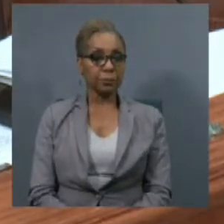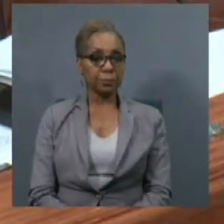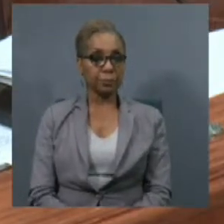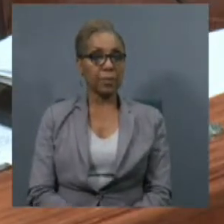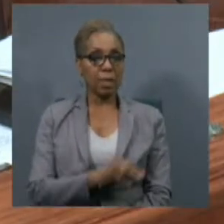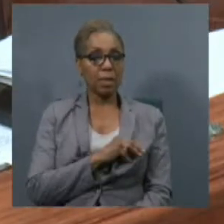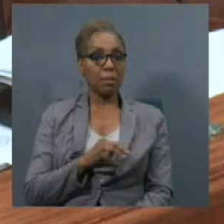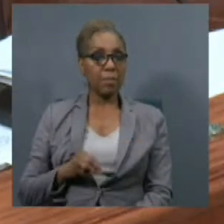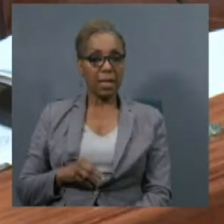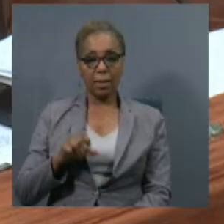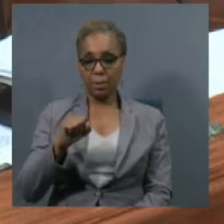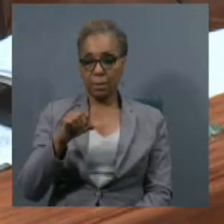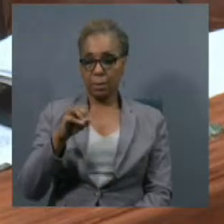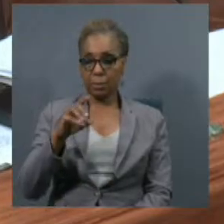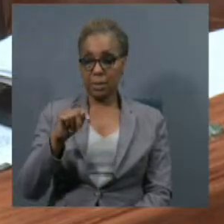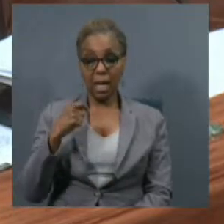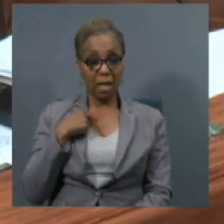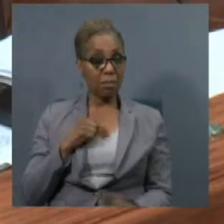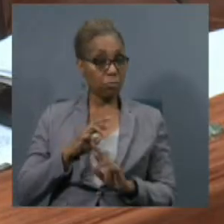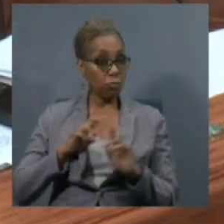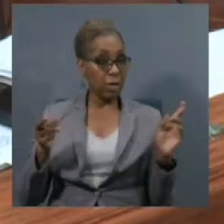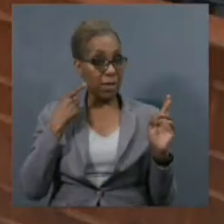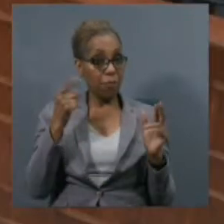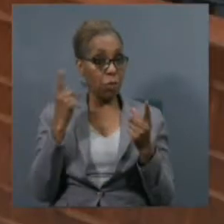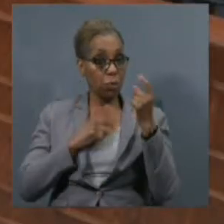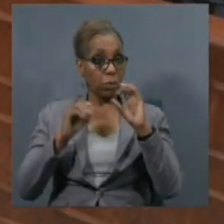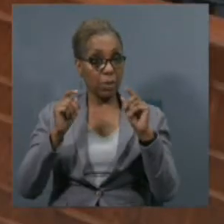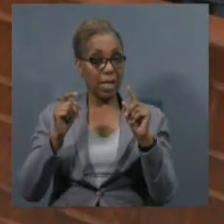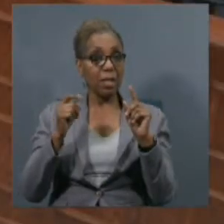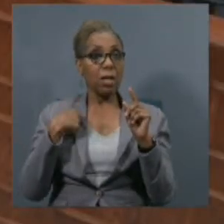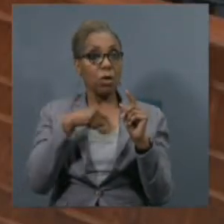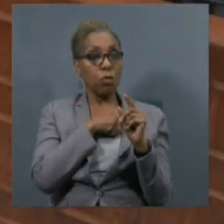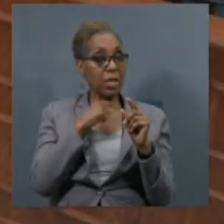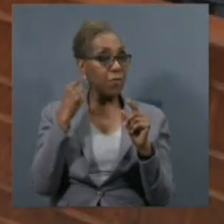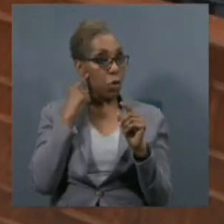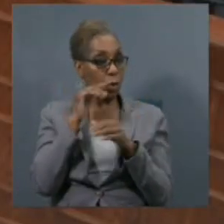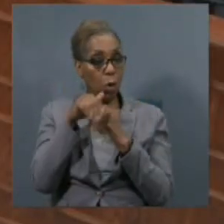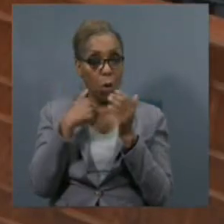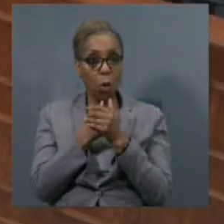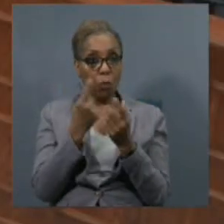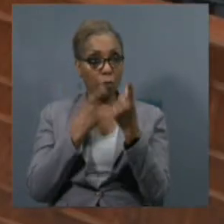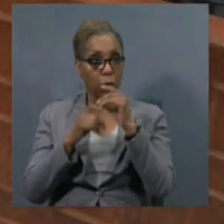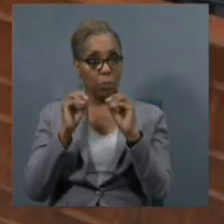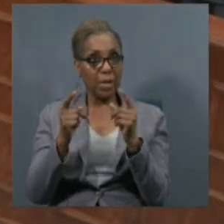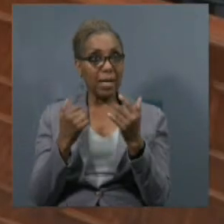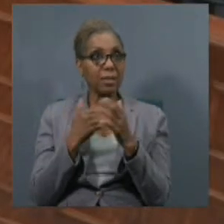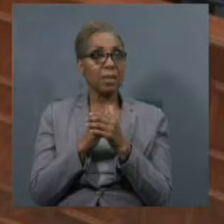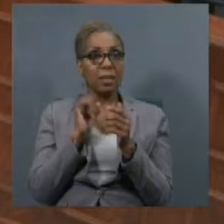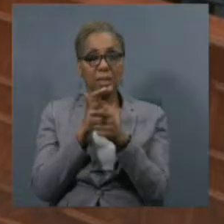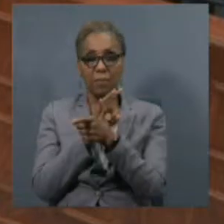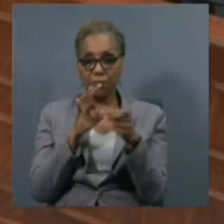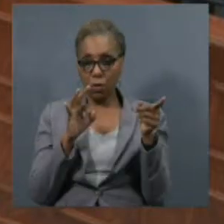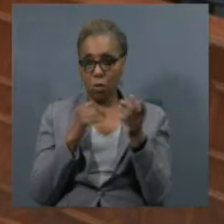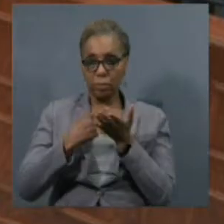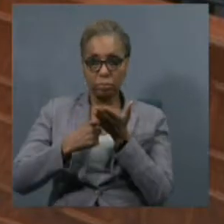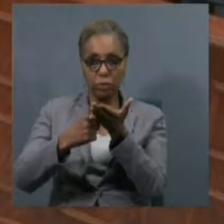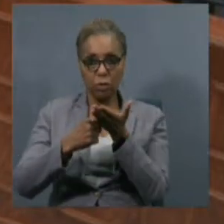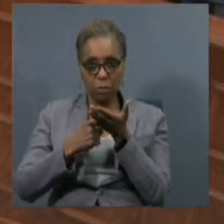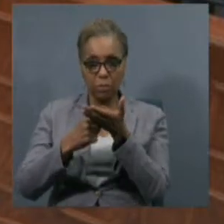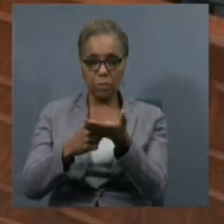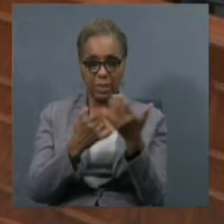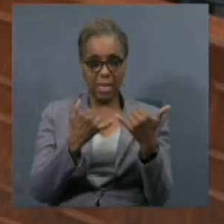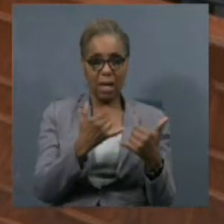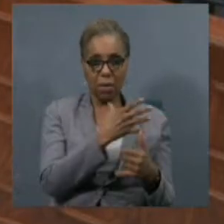Mayor Scott, I'm available for any questions. All right, I think we've heard all the questions. Dr. Jarman, if you all will just talk between now and June 3rd on that